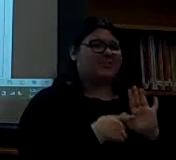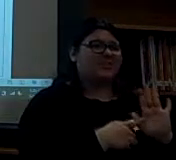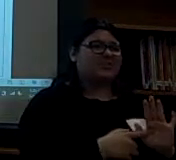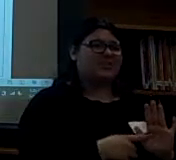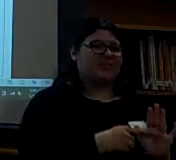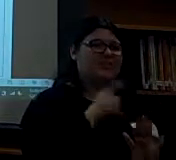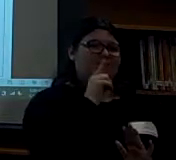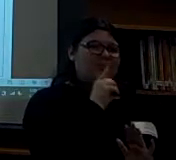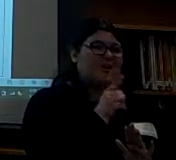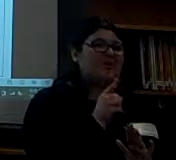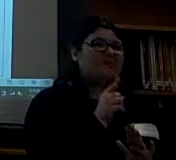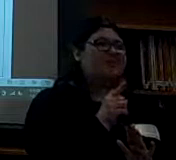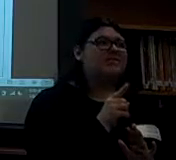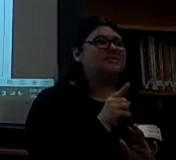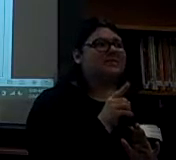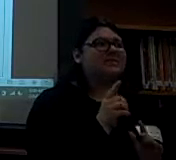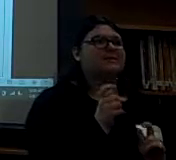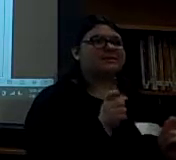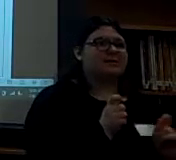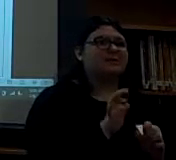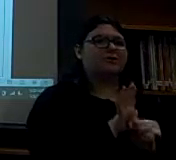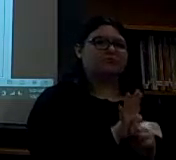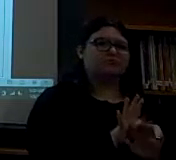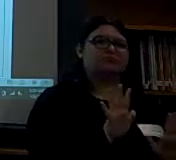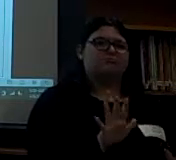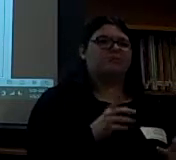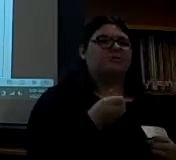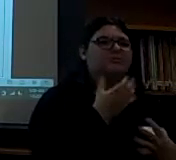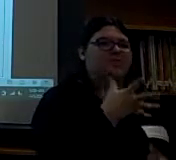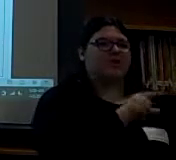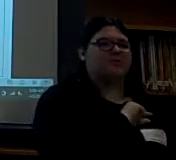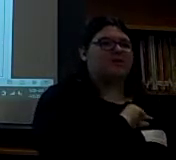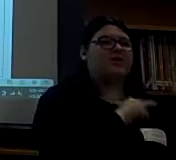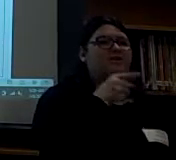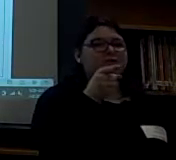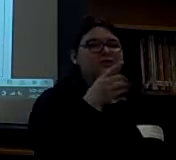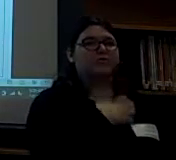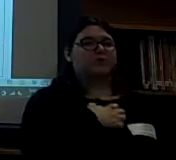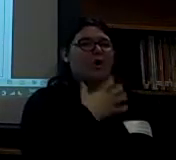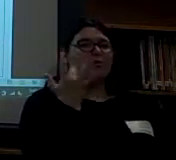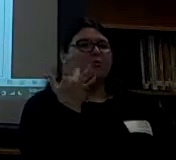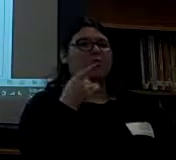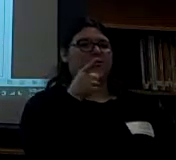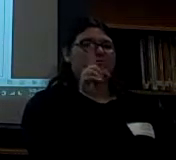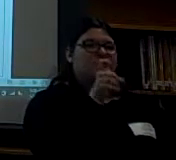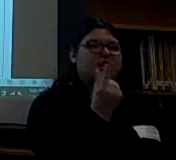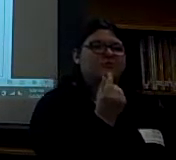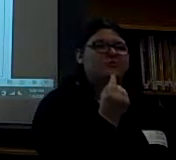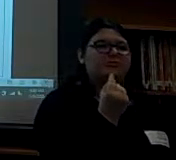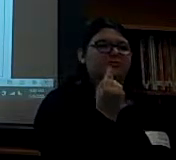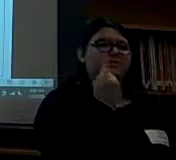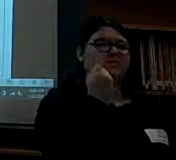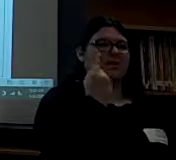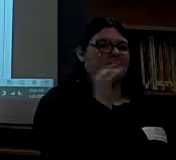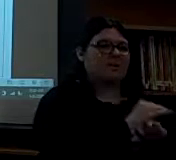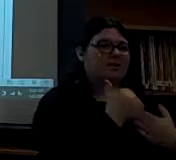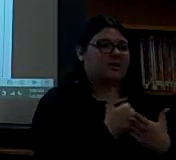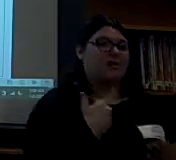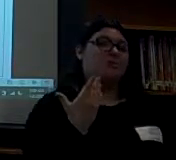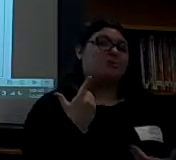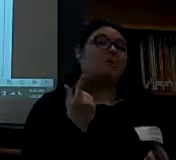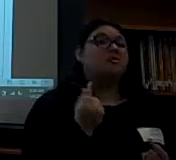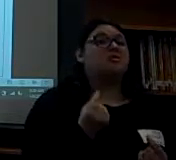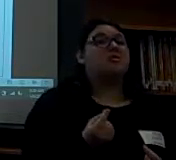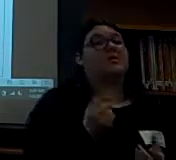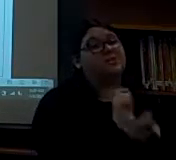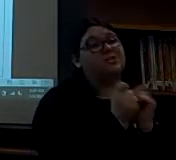also relatively tame, bringing out that guilt. But yeah, absolutely. You were in yuck because you would ask them to do something the night before. They may have done it, but then they changed